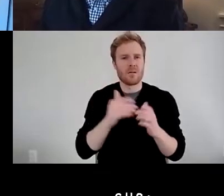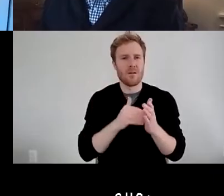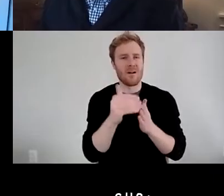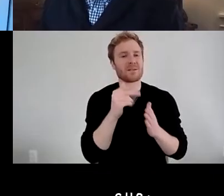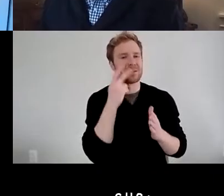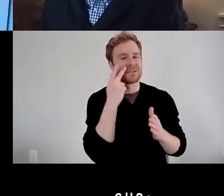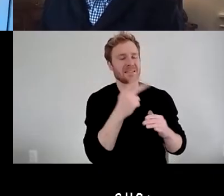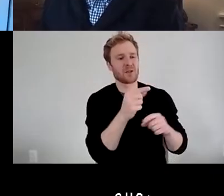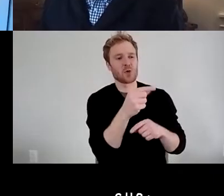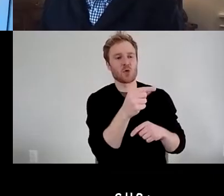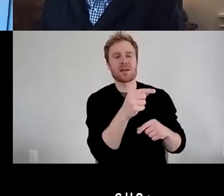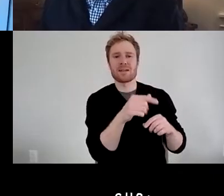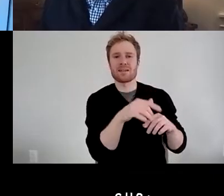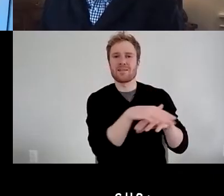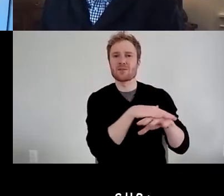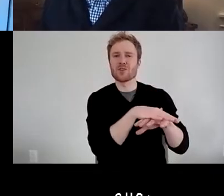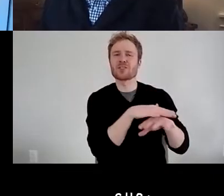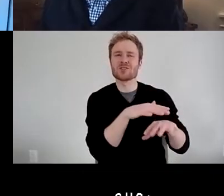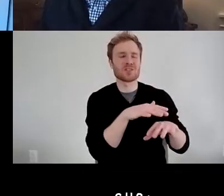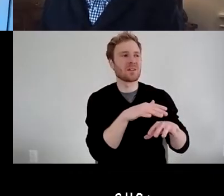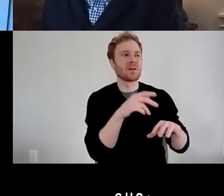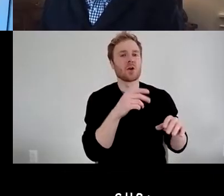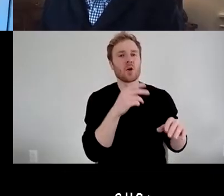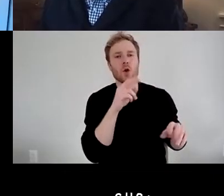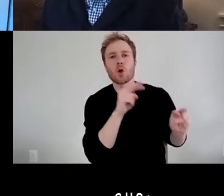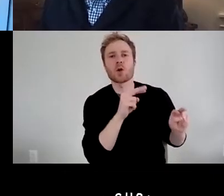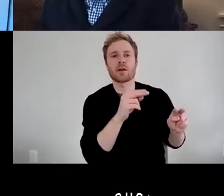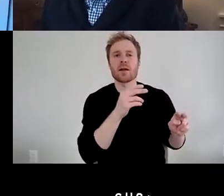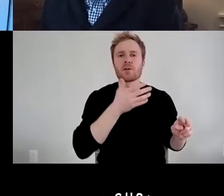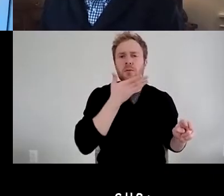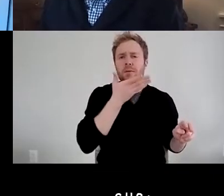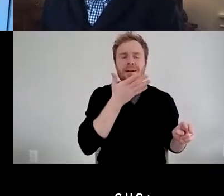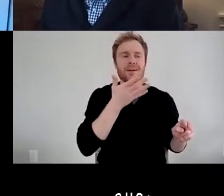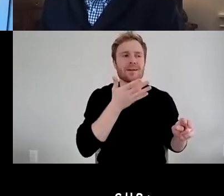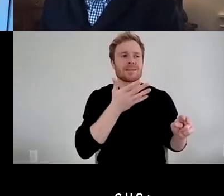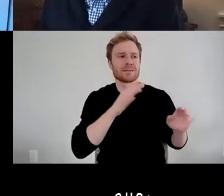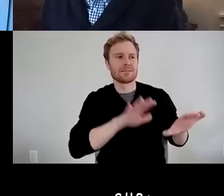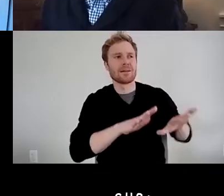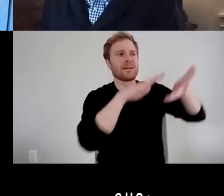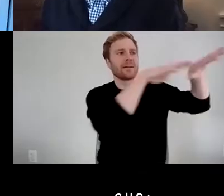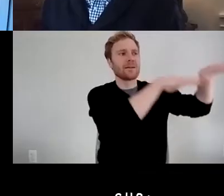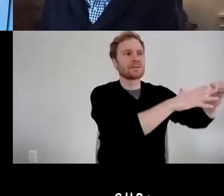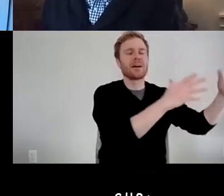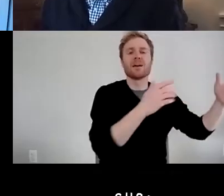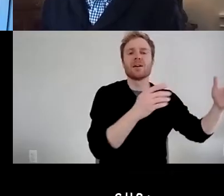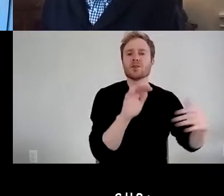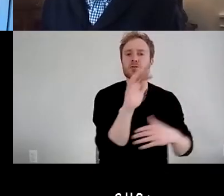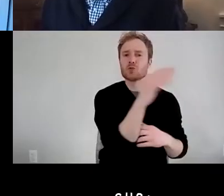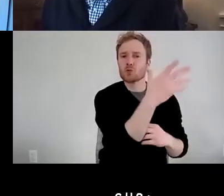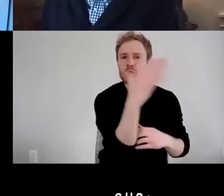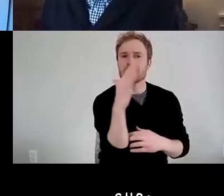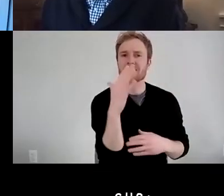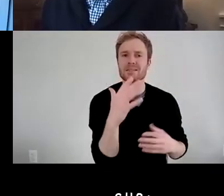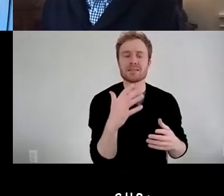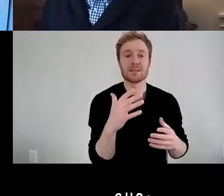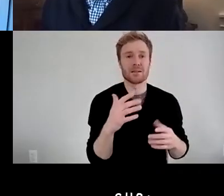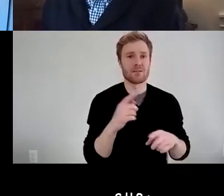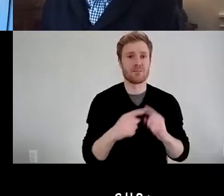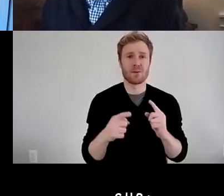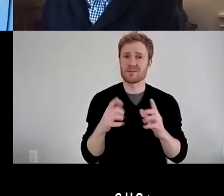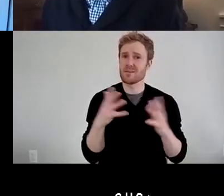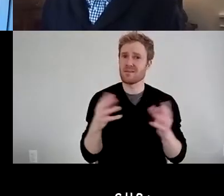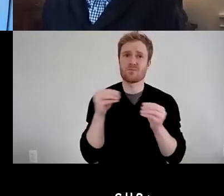Absolutely. I just wanted to thank Councilwoman Strasburger. She's been on this project for a number of years. But as she mentioned, it's